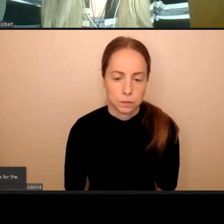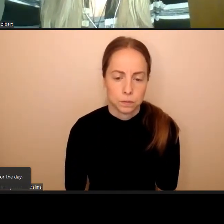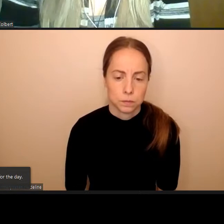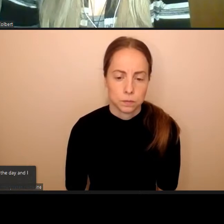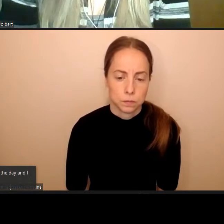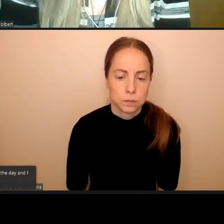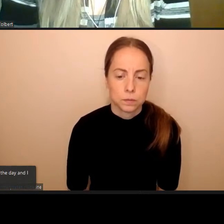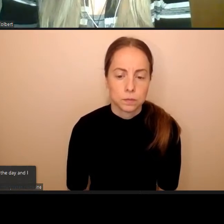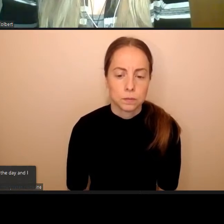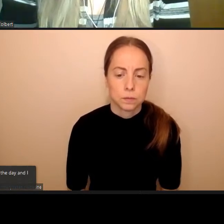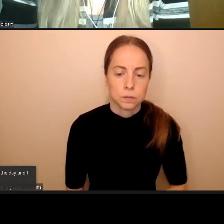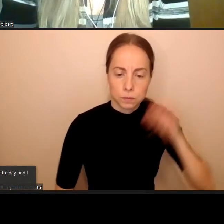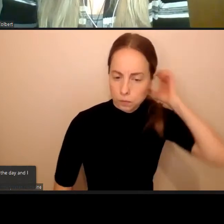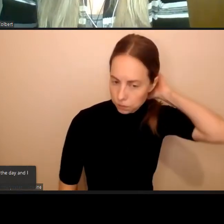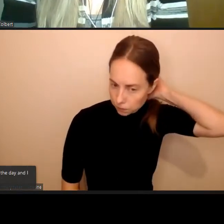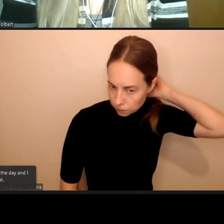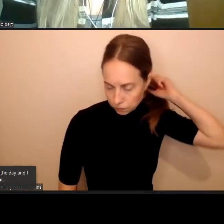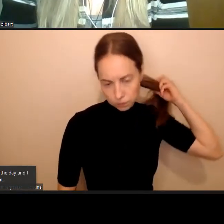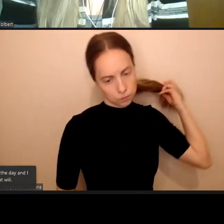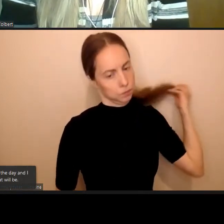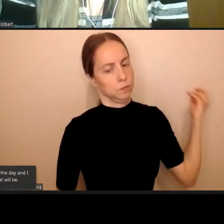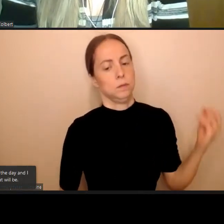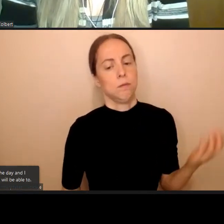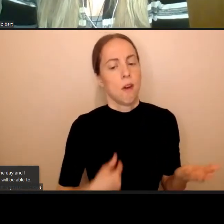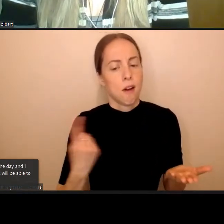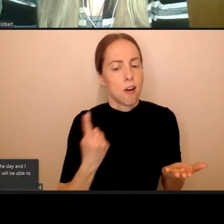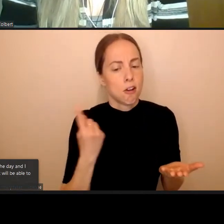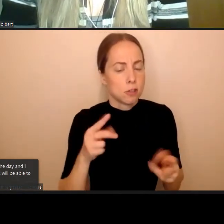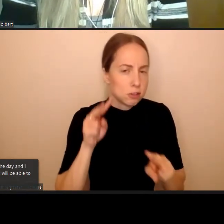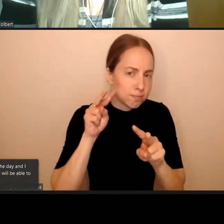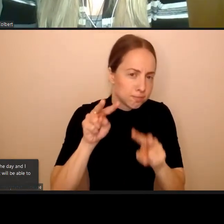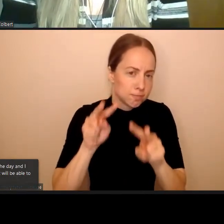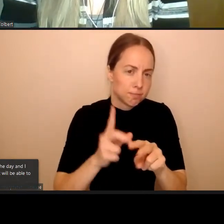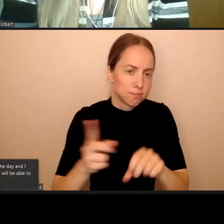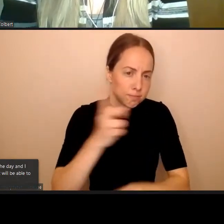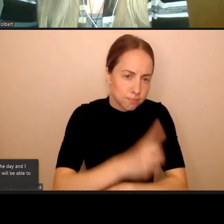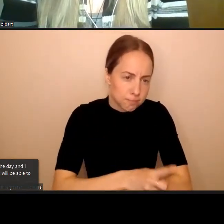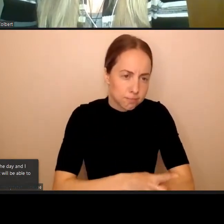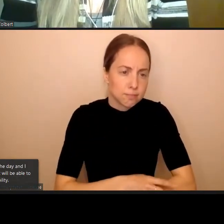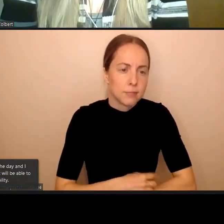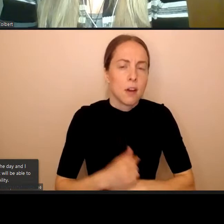and I know it's a ways away yet, that we'll be able to have an individual with a